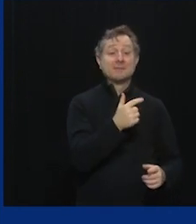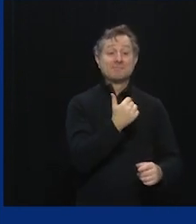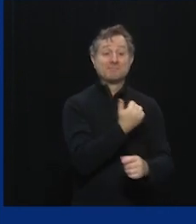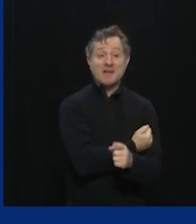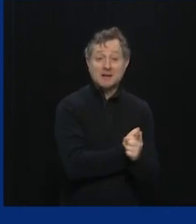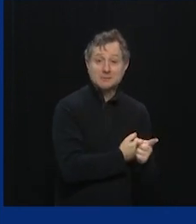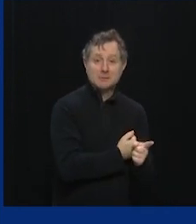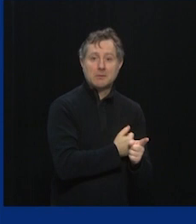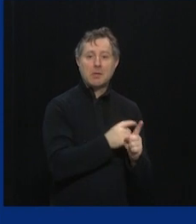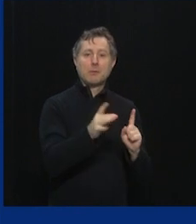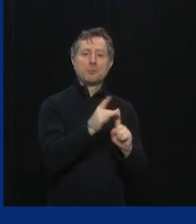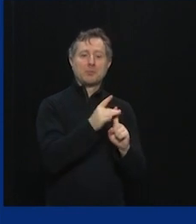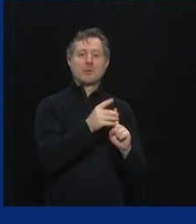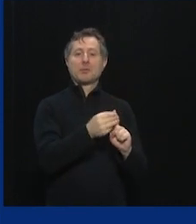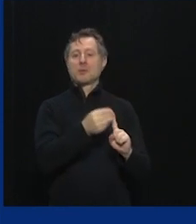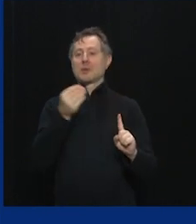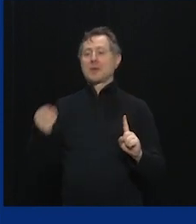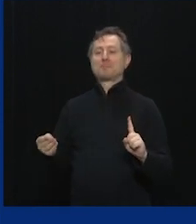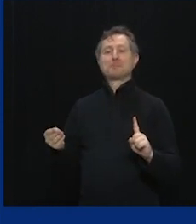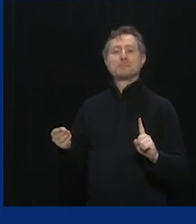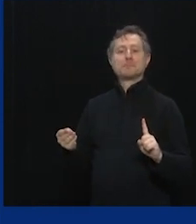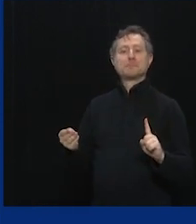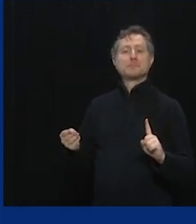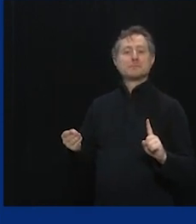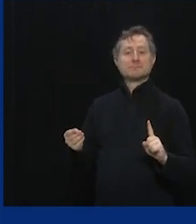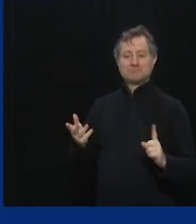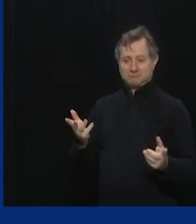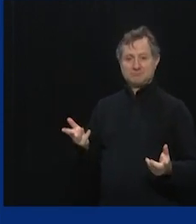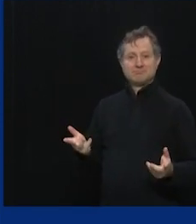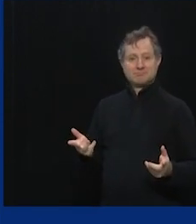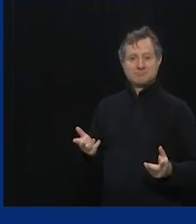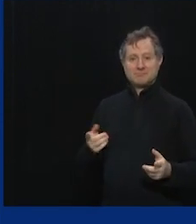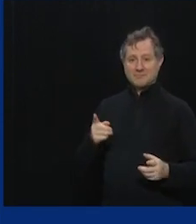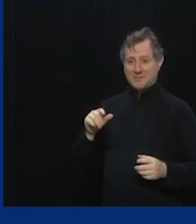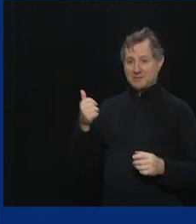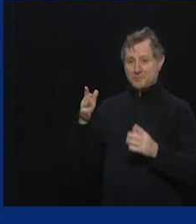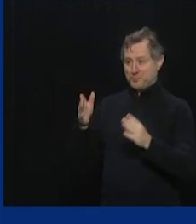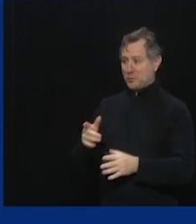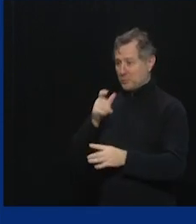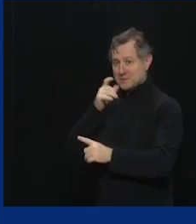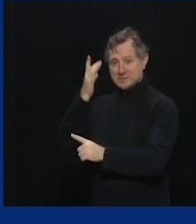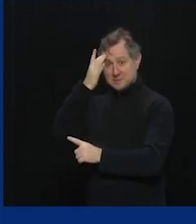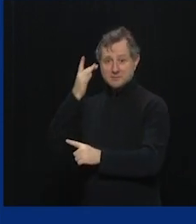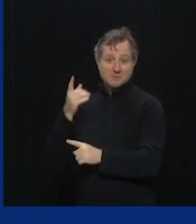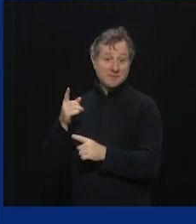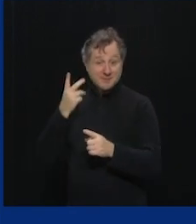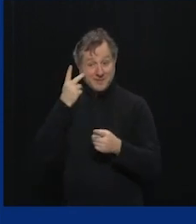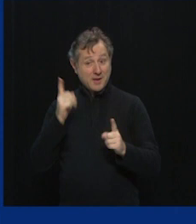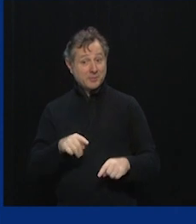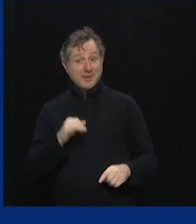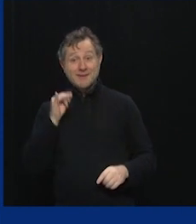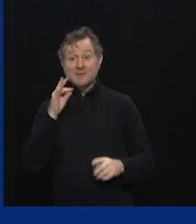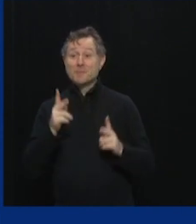virus. He certainly had to get that from someone else. And that is what happened. And so if we had more people vaccinated,